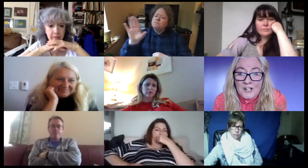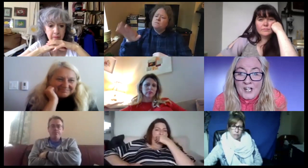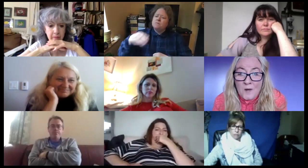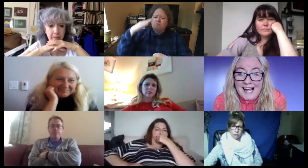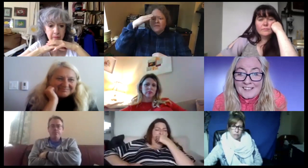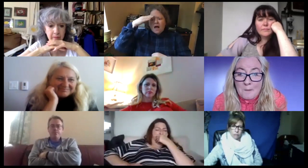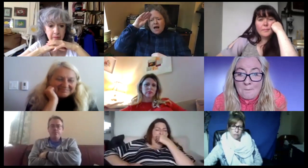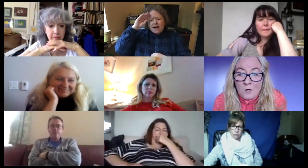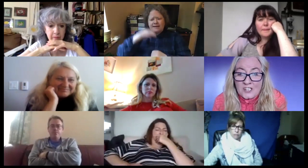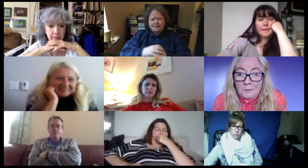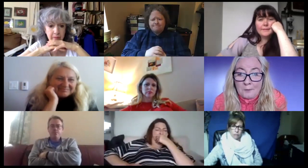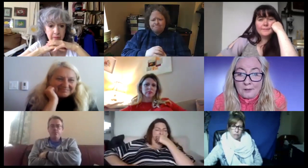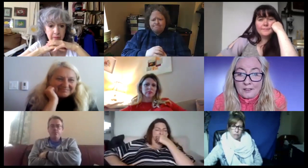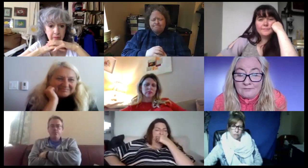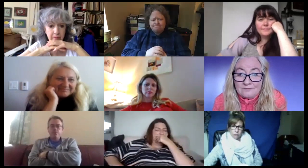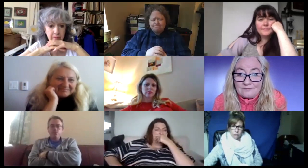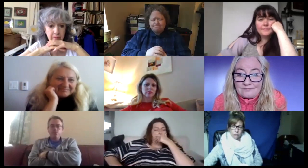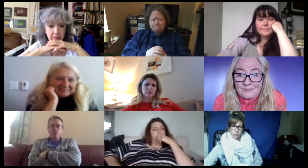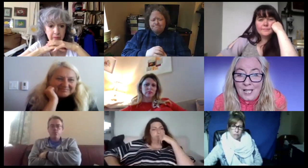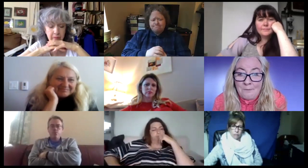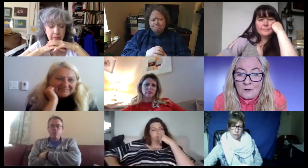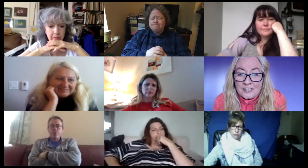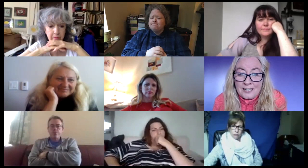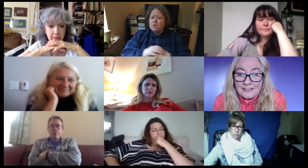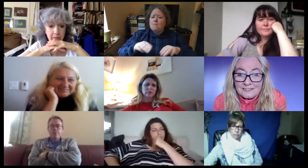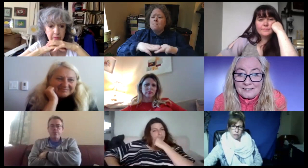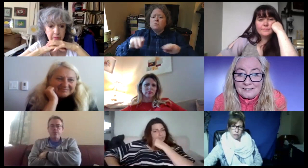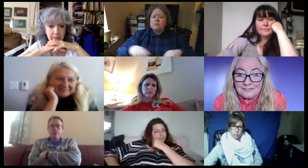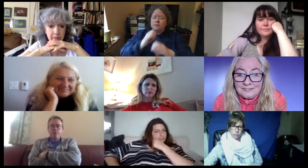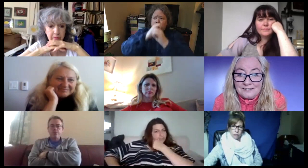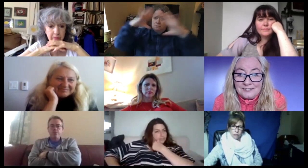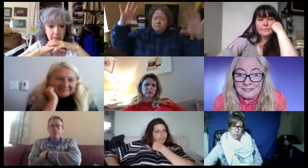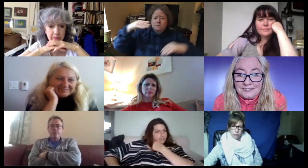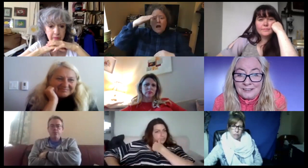Now, when you ask most people about Ireland,